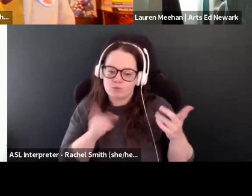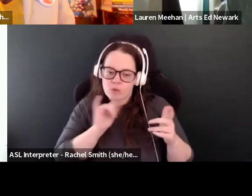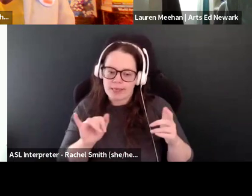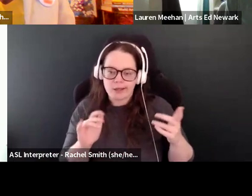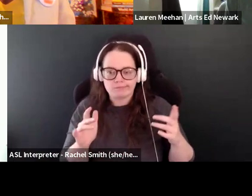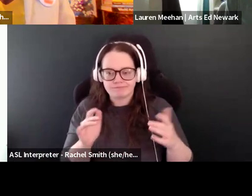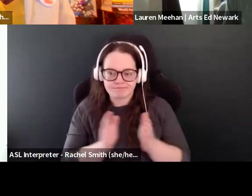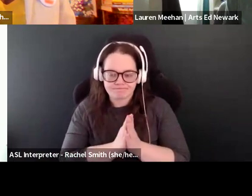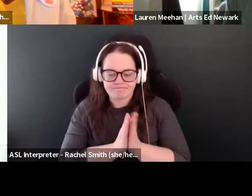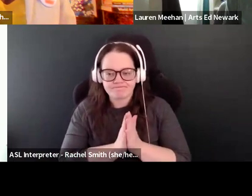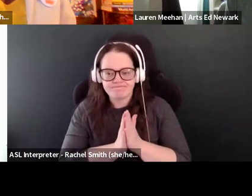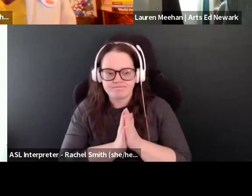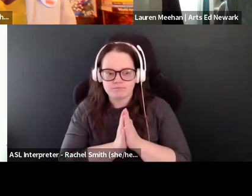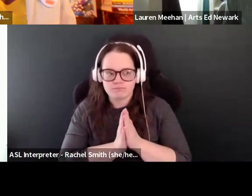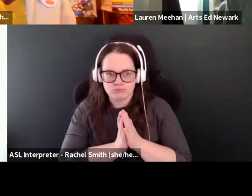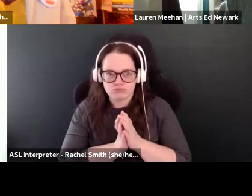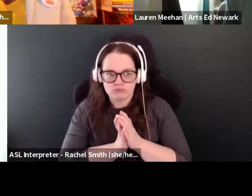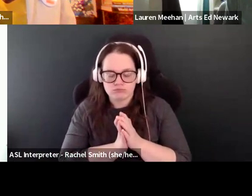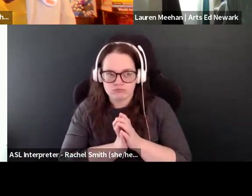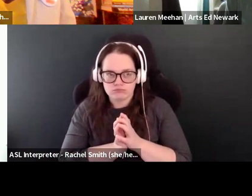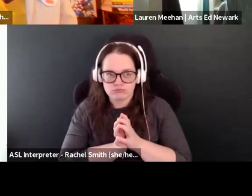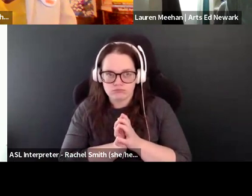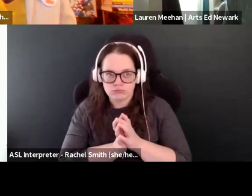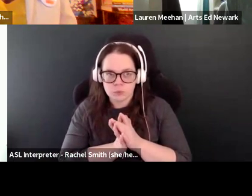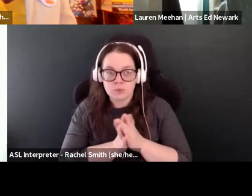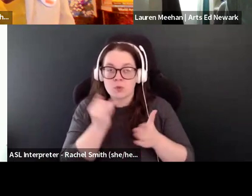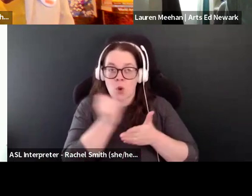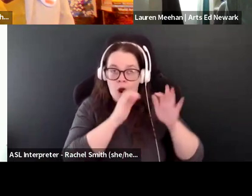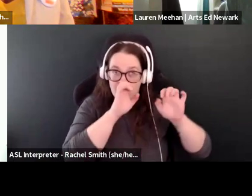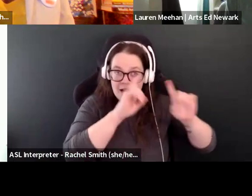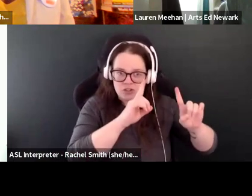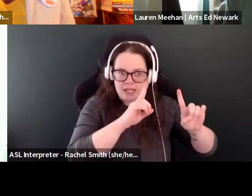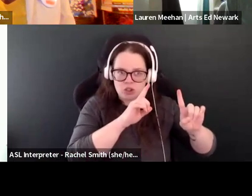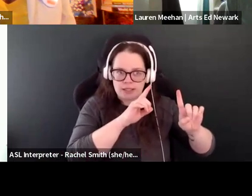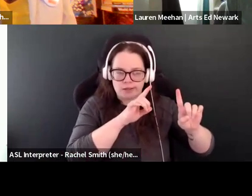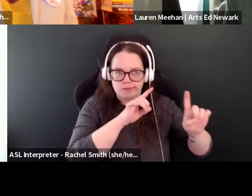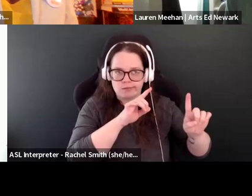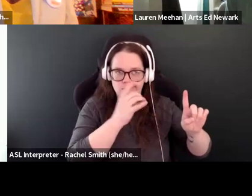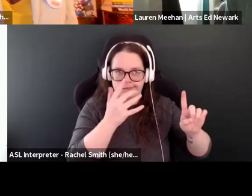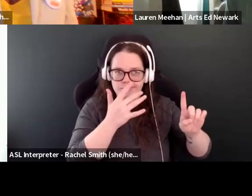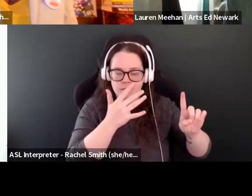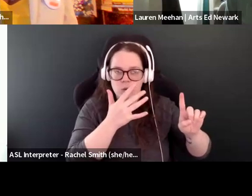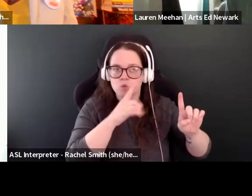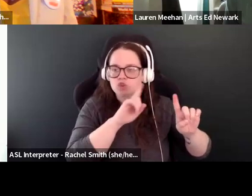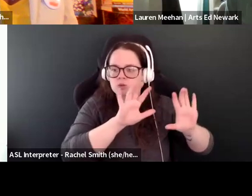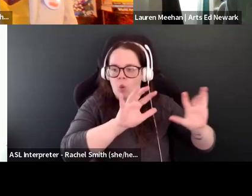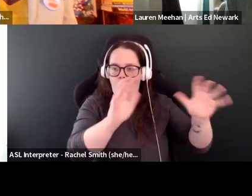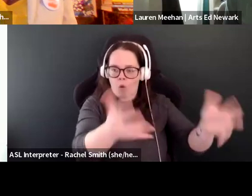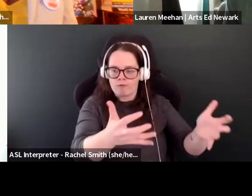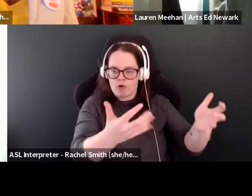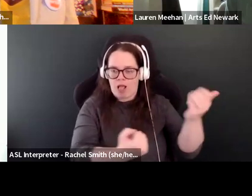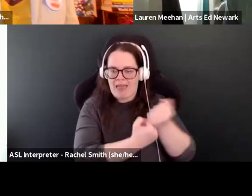really kept arts education under the overall umbrella of the advocacy work that we do. It's never really